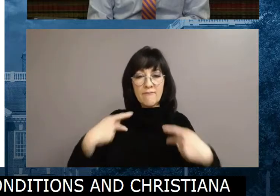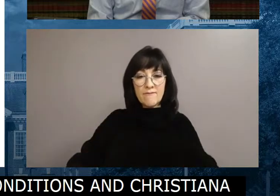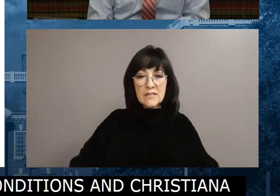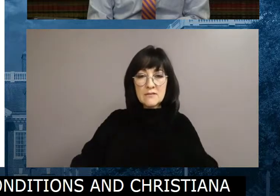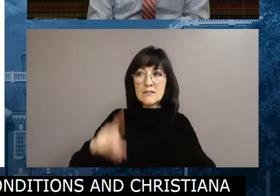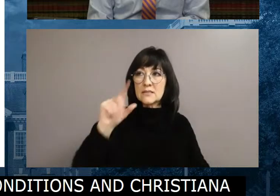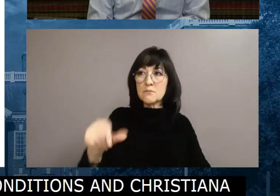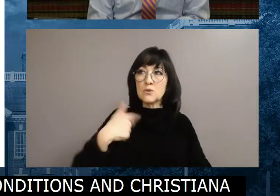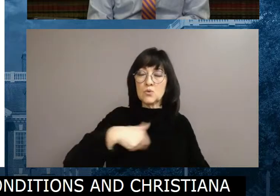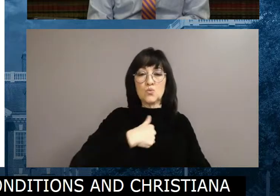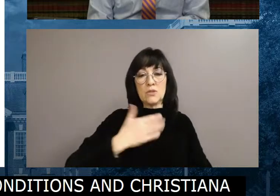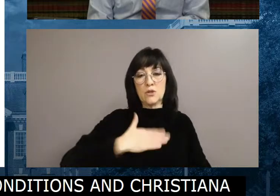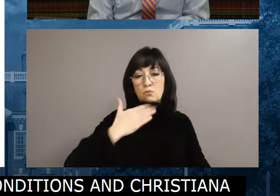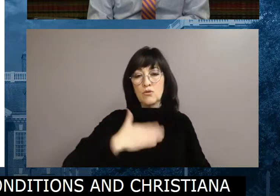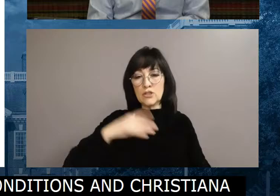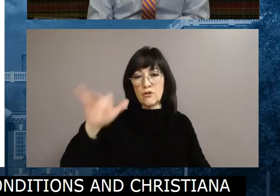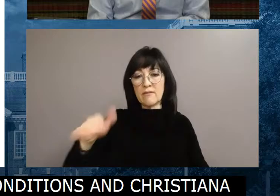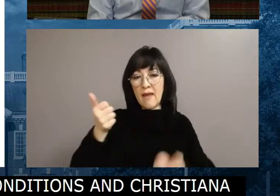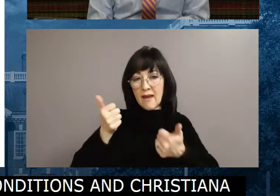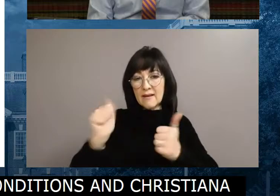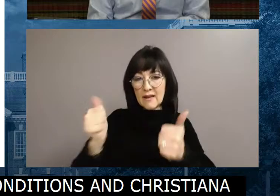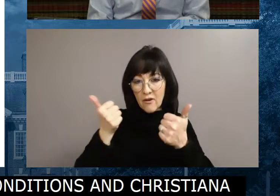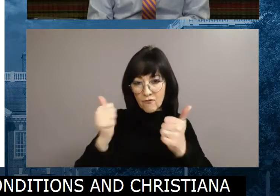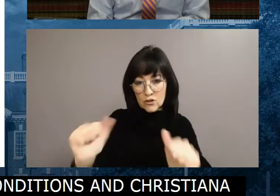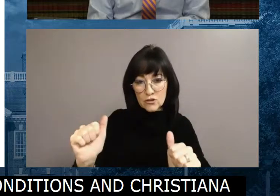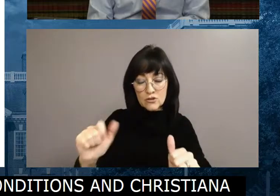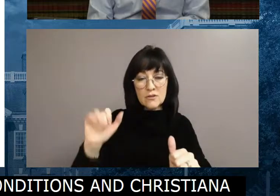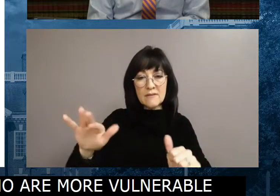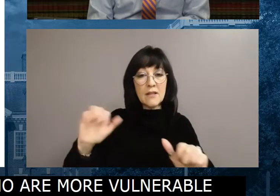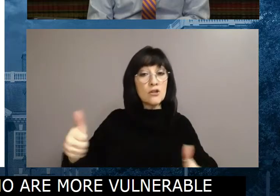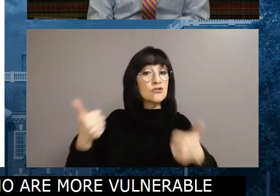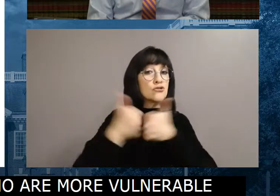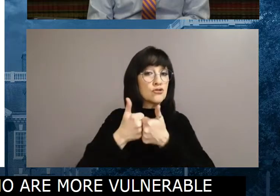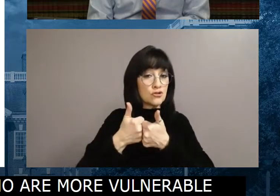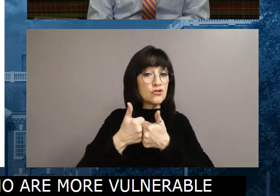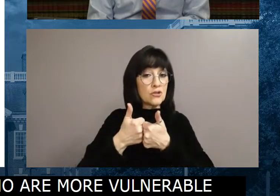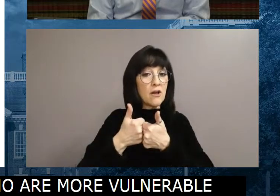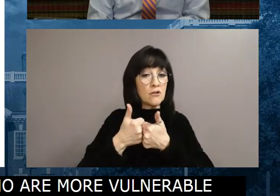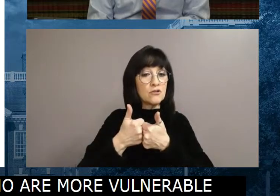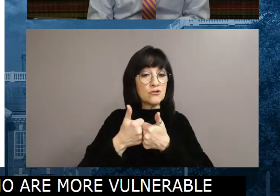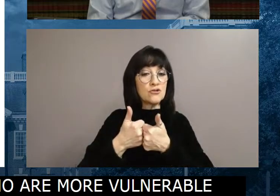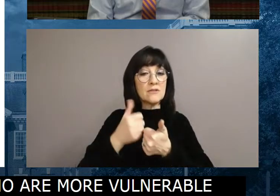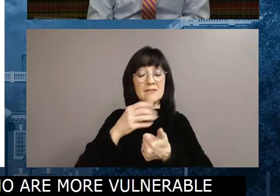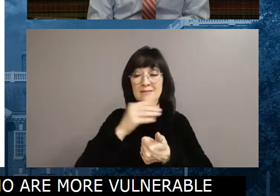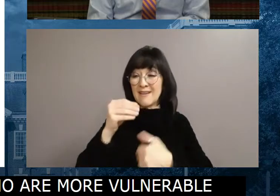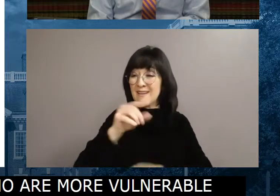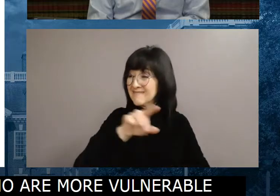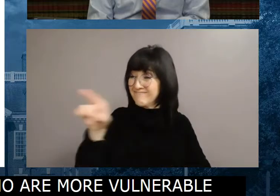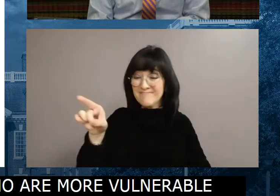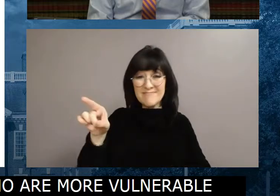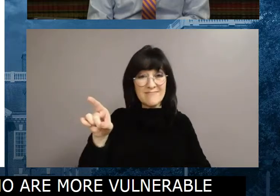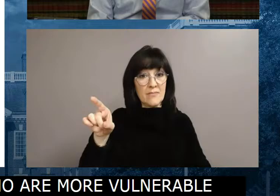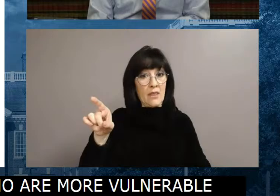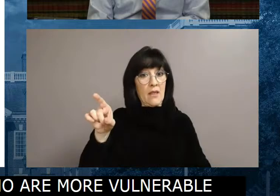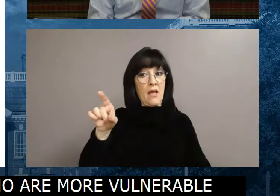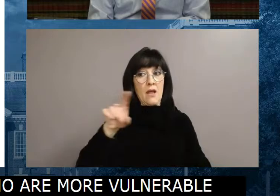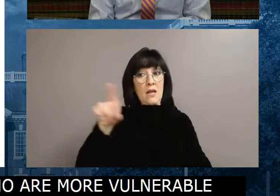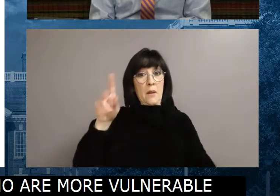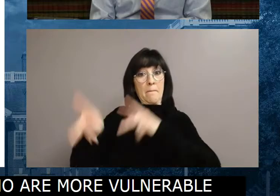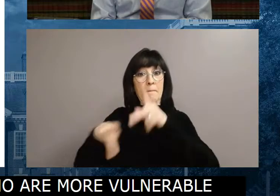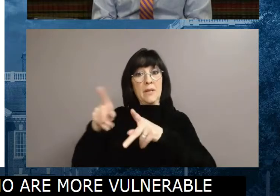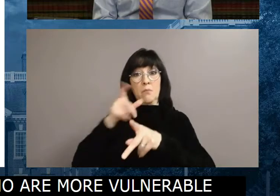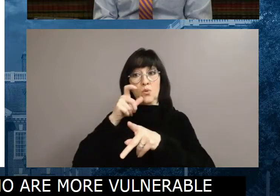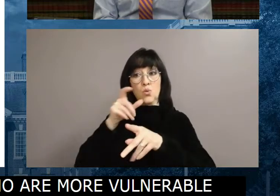appreciate those efforts, challenging, as well as populations of those essential workers through our